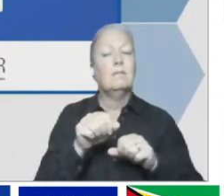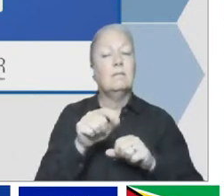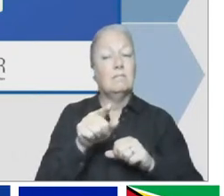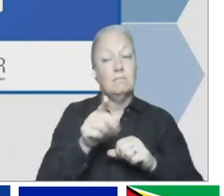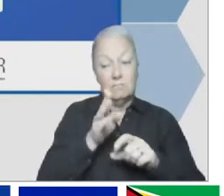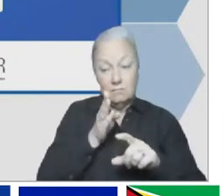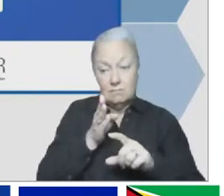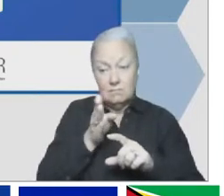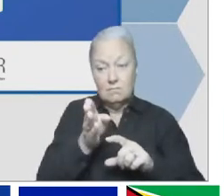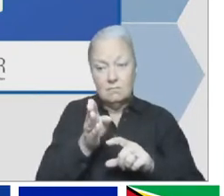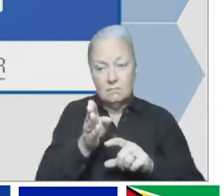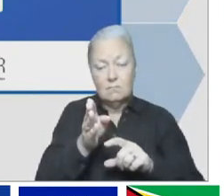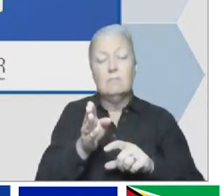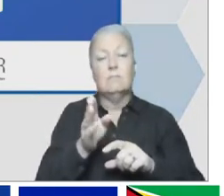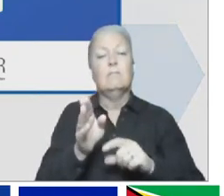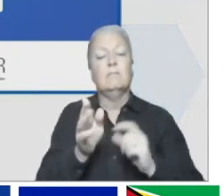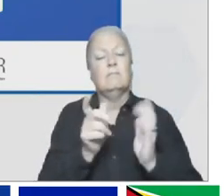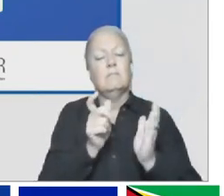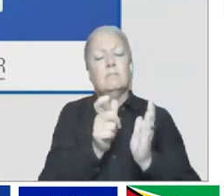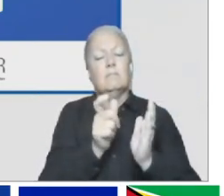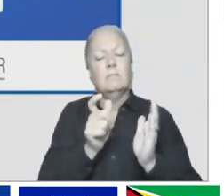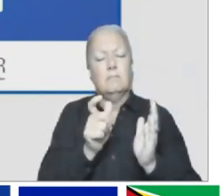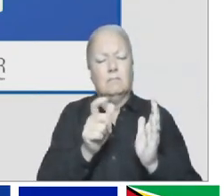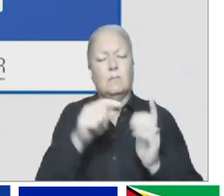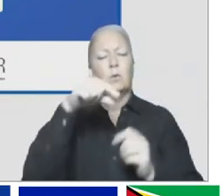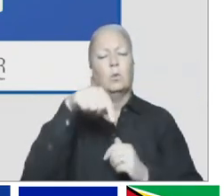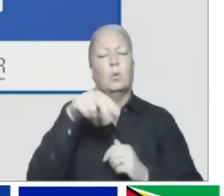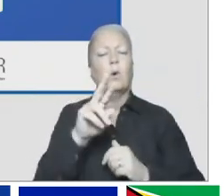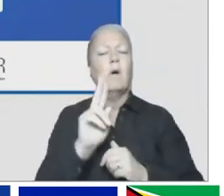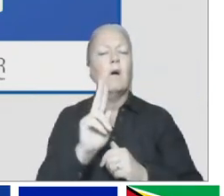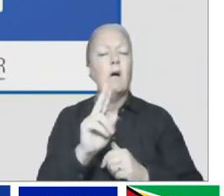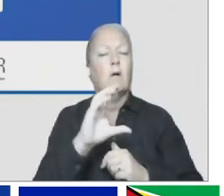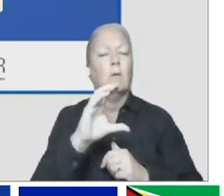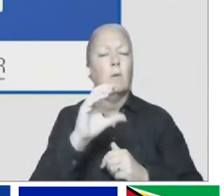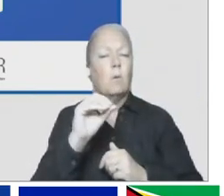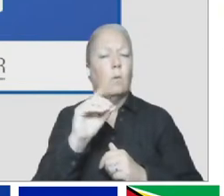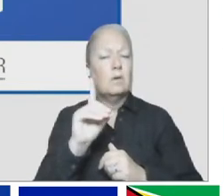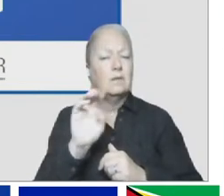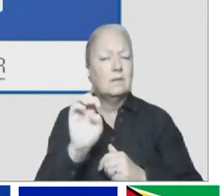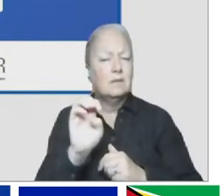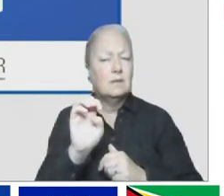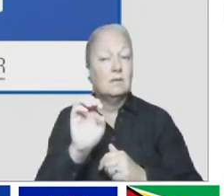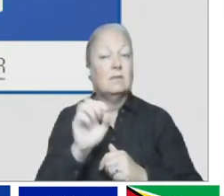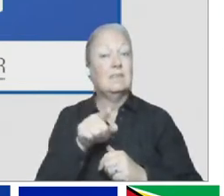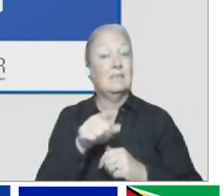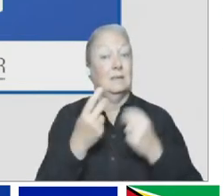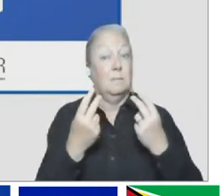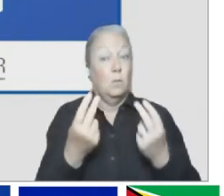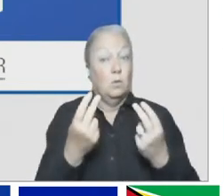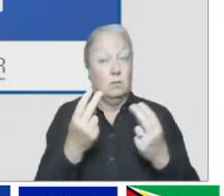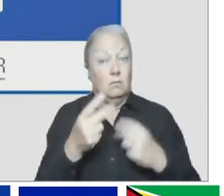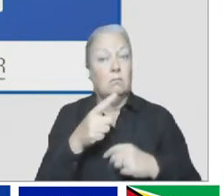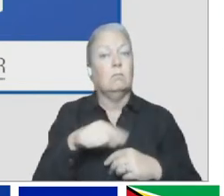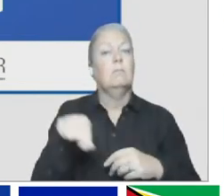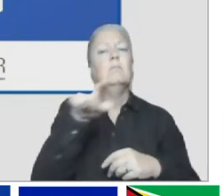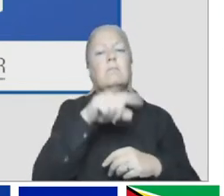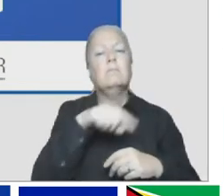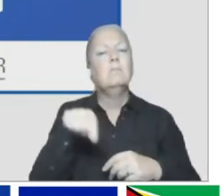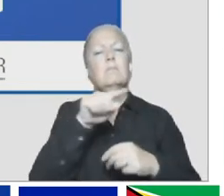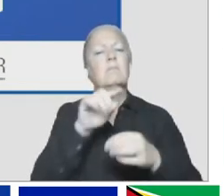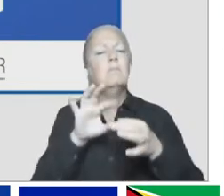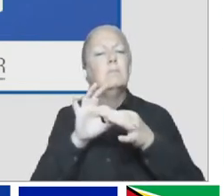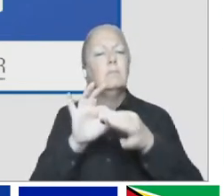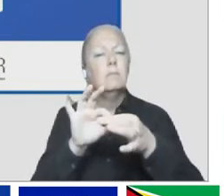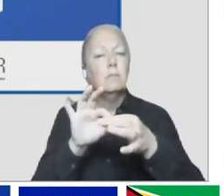code. This is important to mention for those who are connected to Hopin.